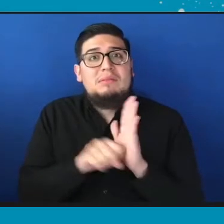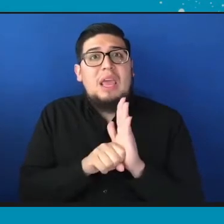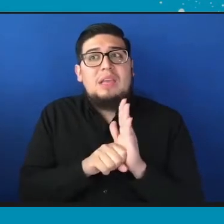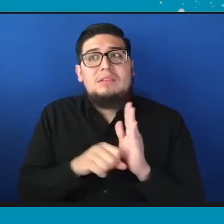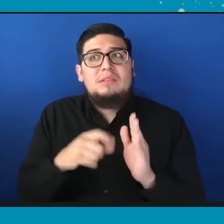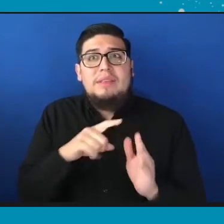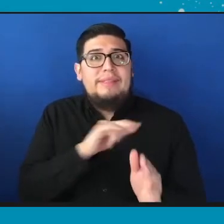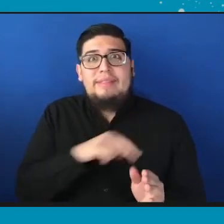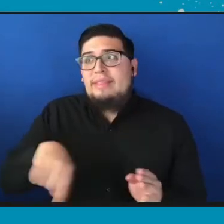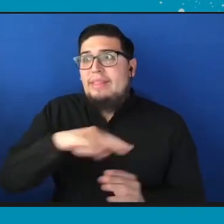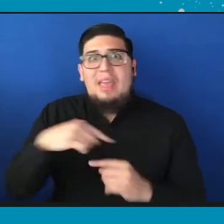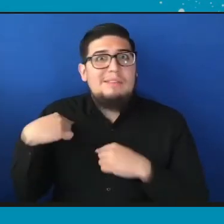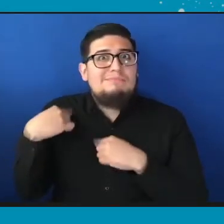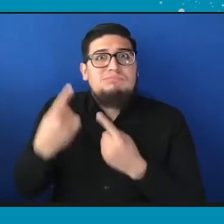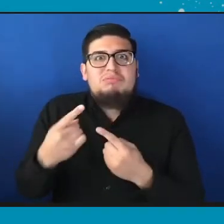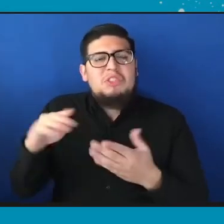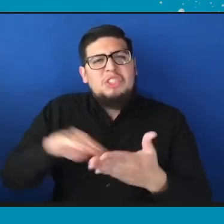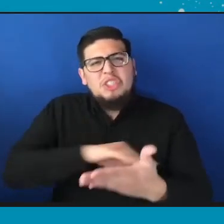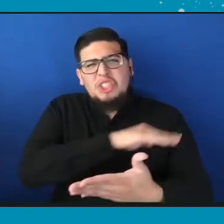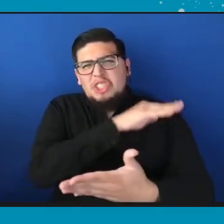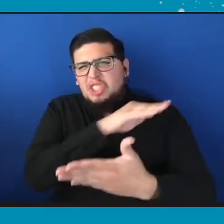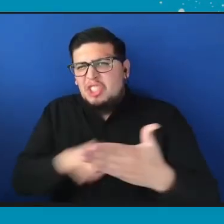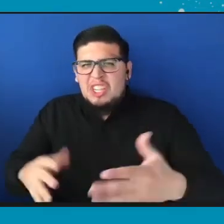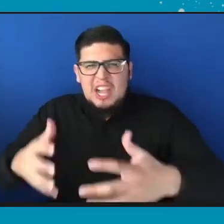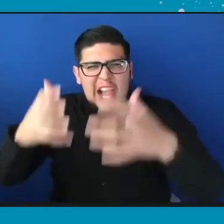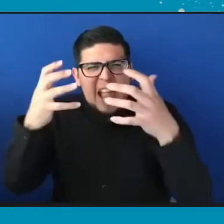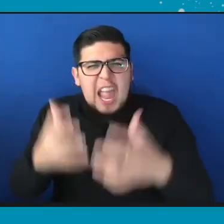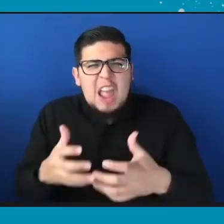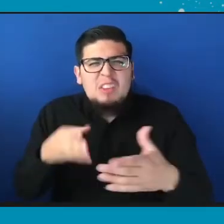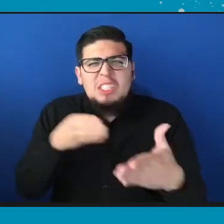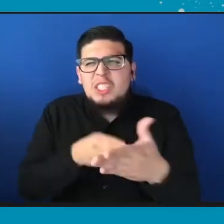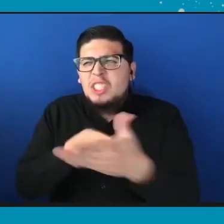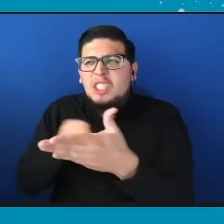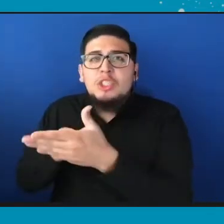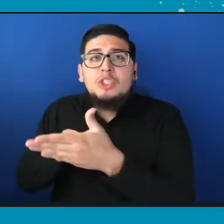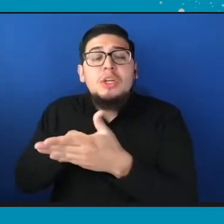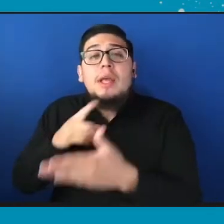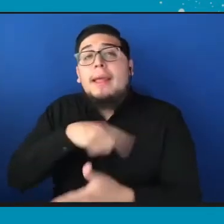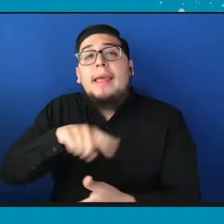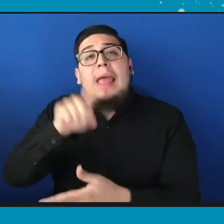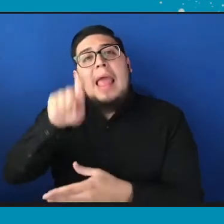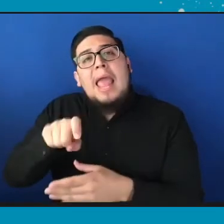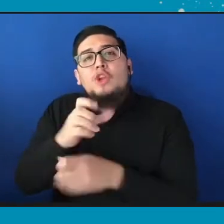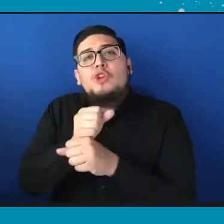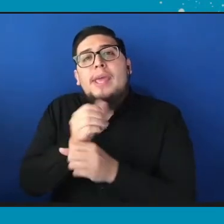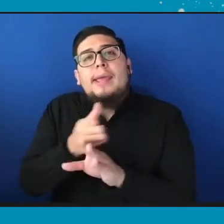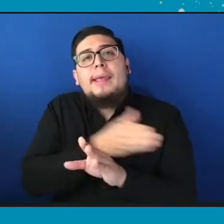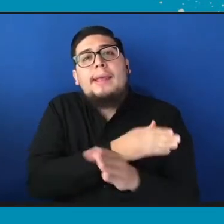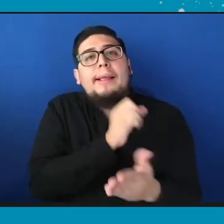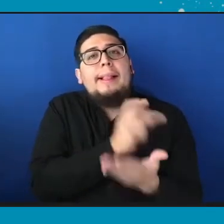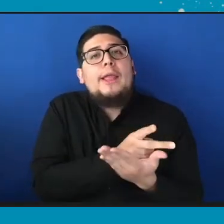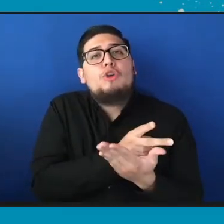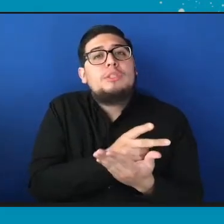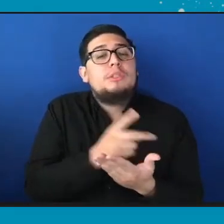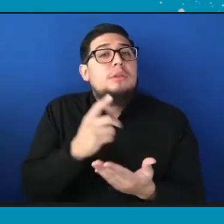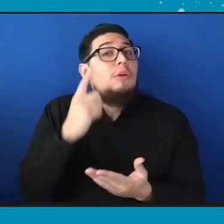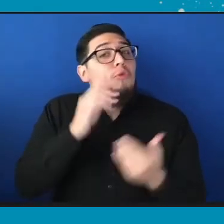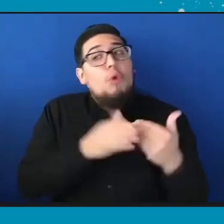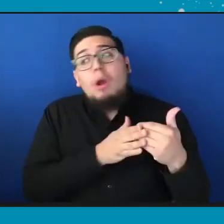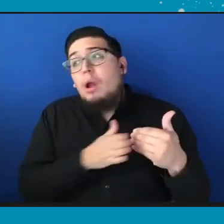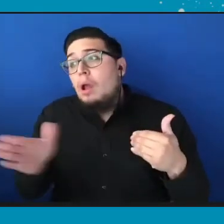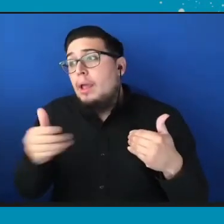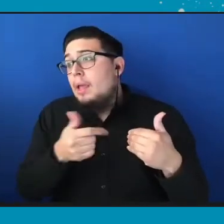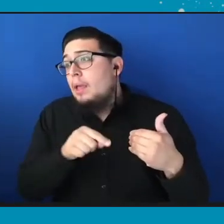so viciously had to get pre-clearance for any new laws that might have a